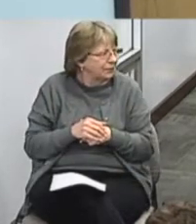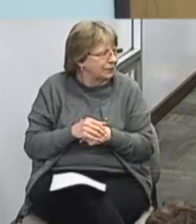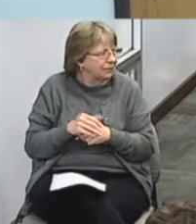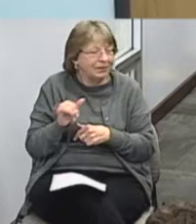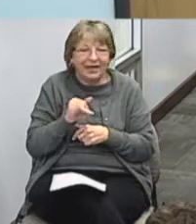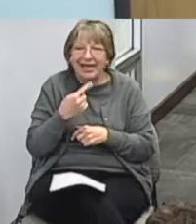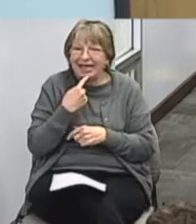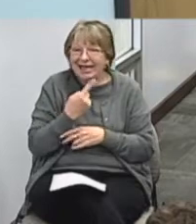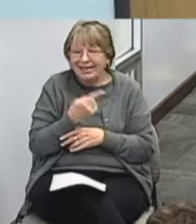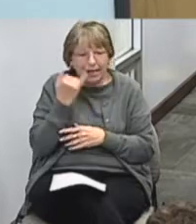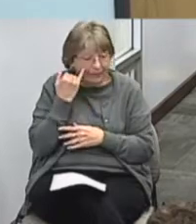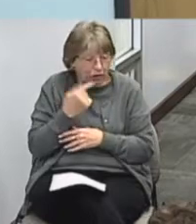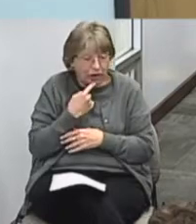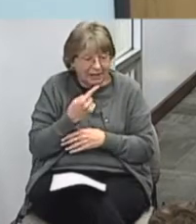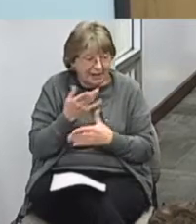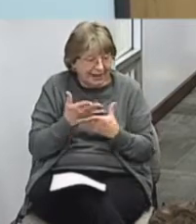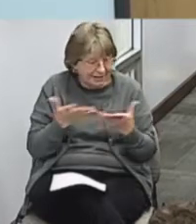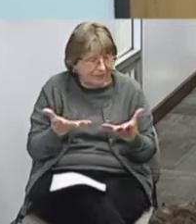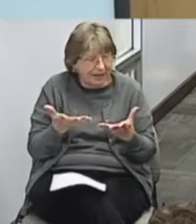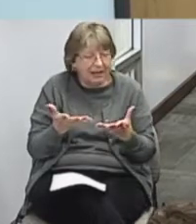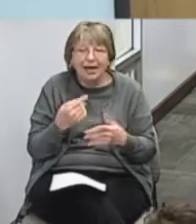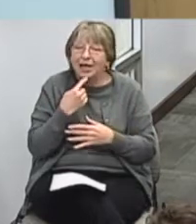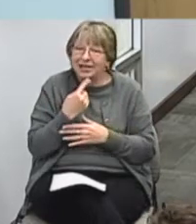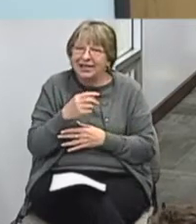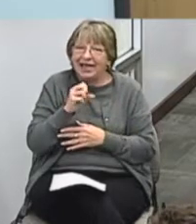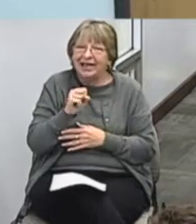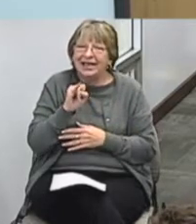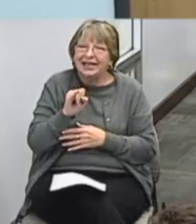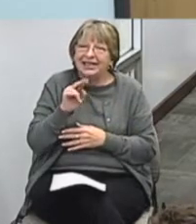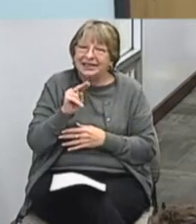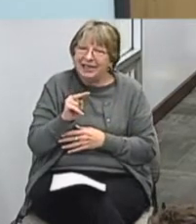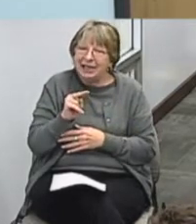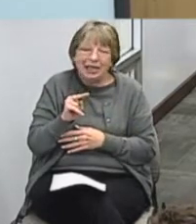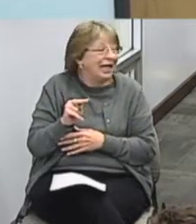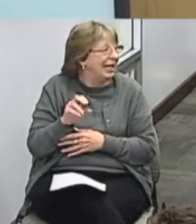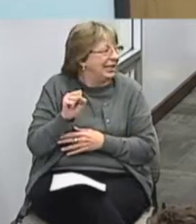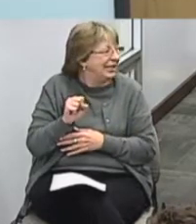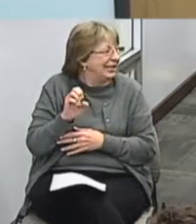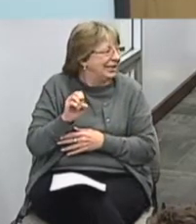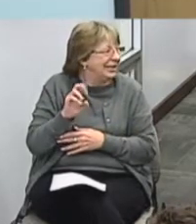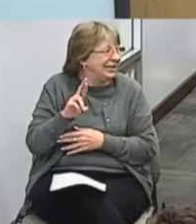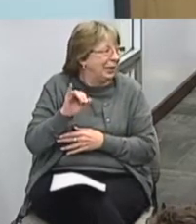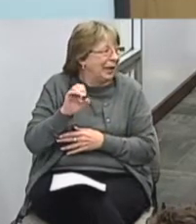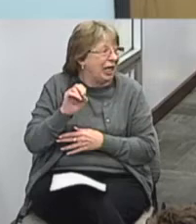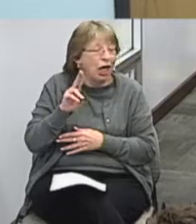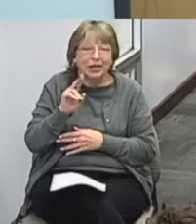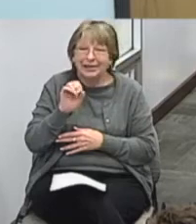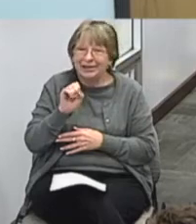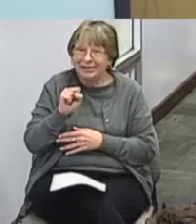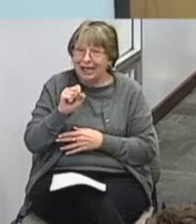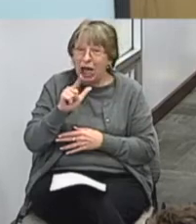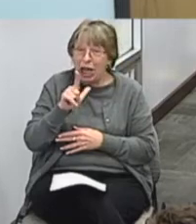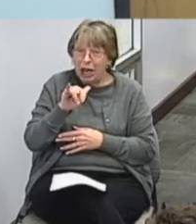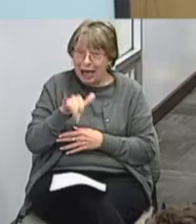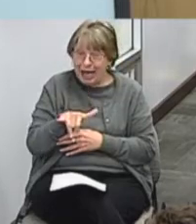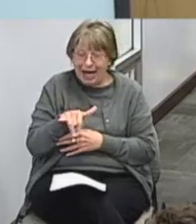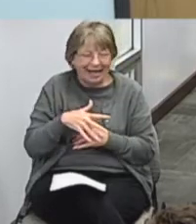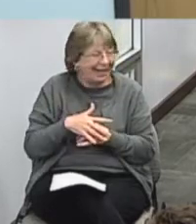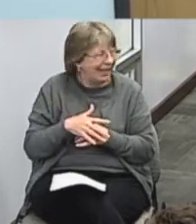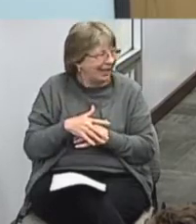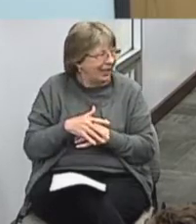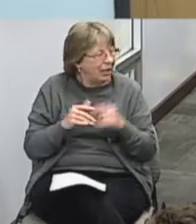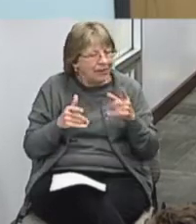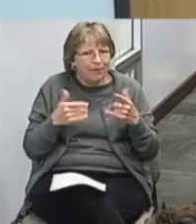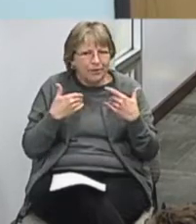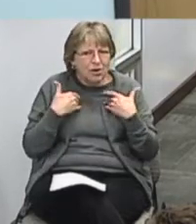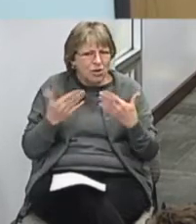if you're going to say something, say it sincerely. Sincerely. You've all received the proposal, and it does have a